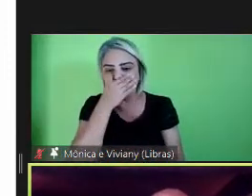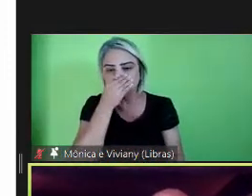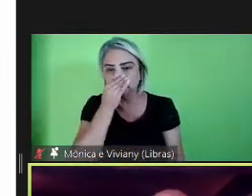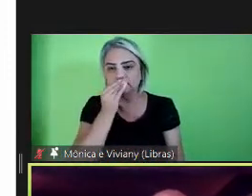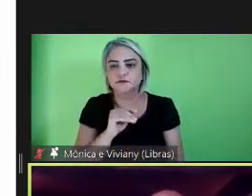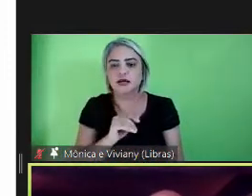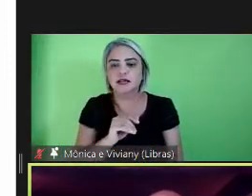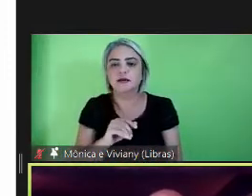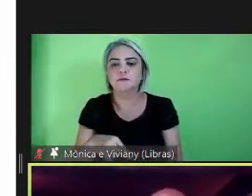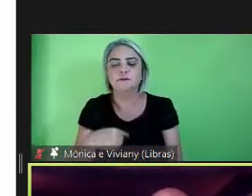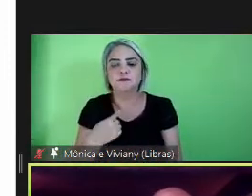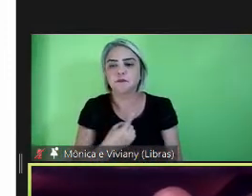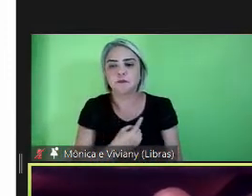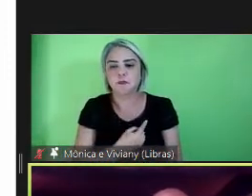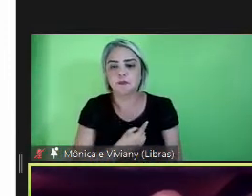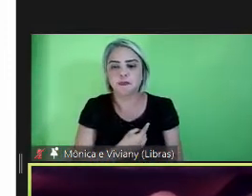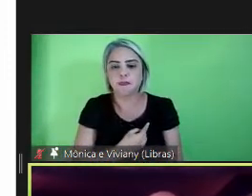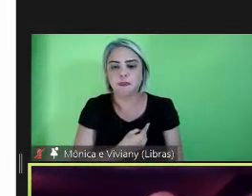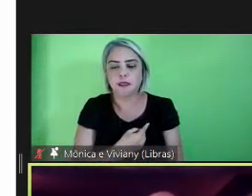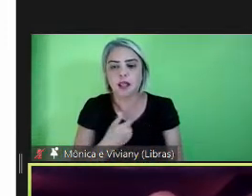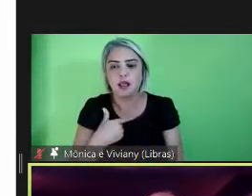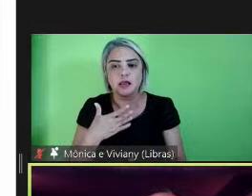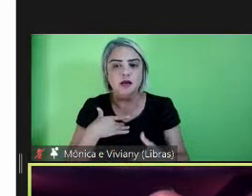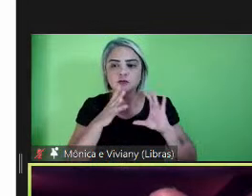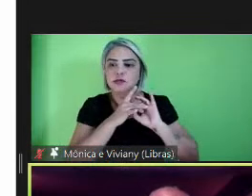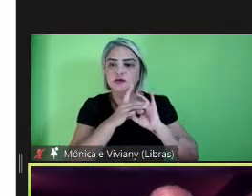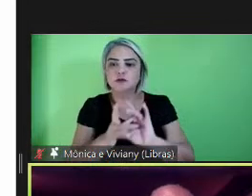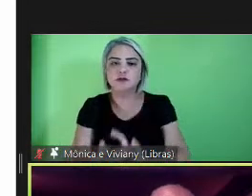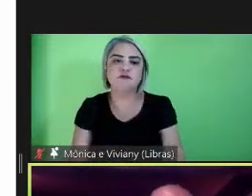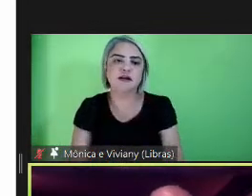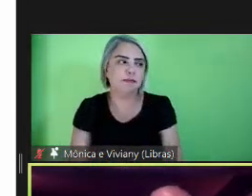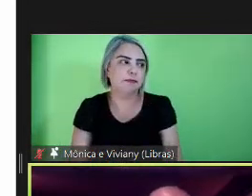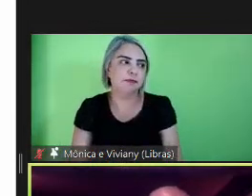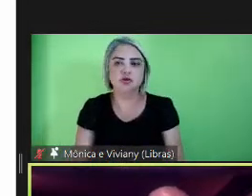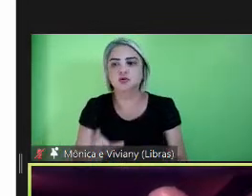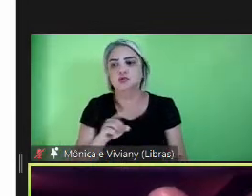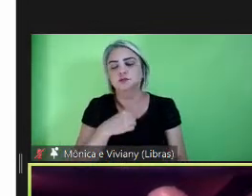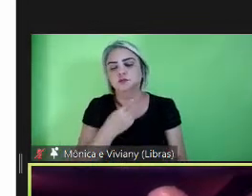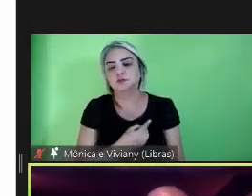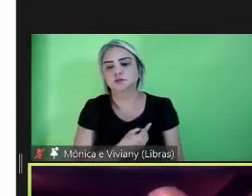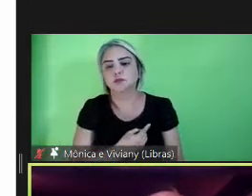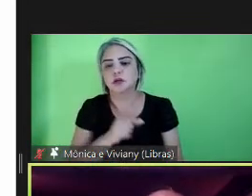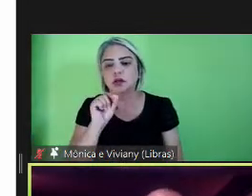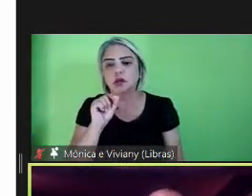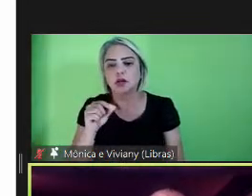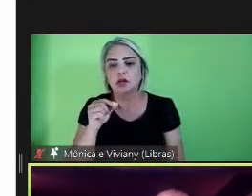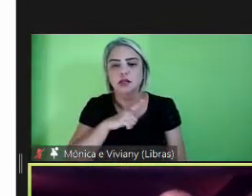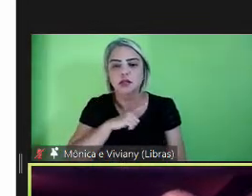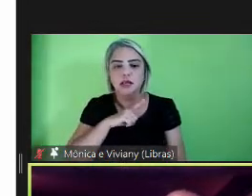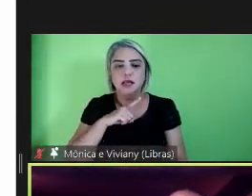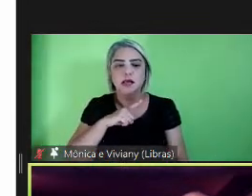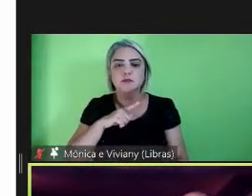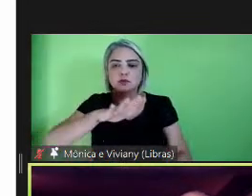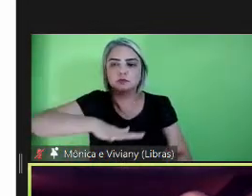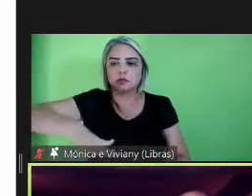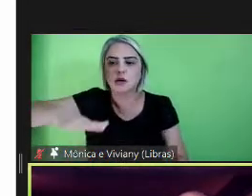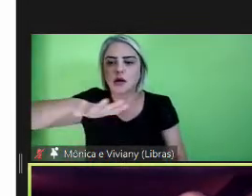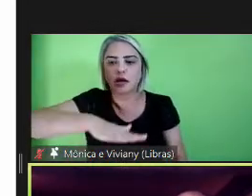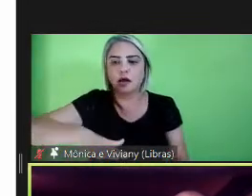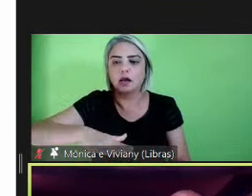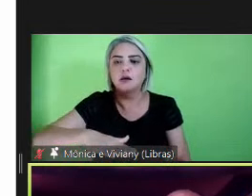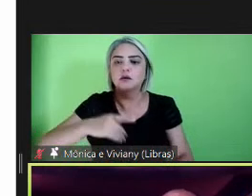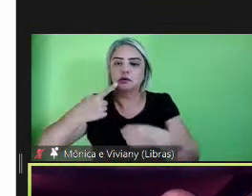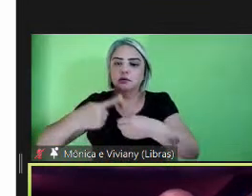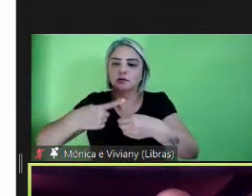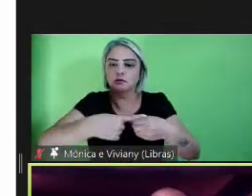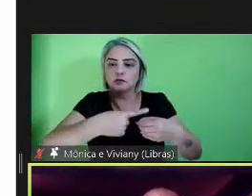Look at the context, look at the area. We have inner city needs as opposed to rural